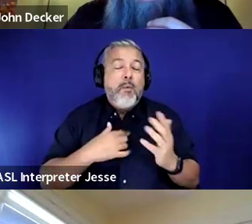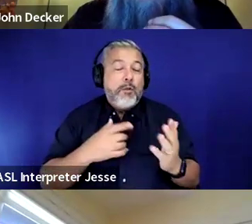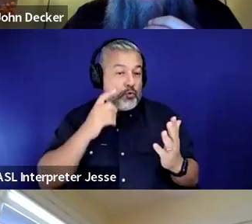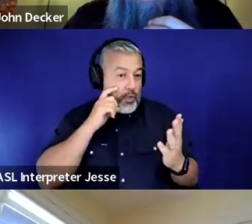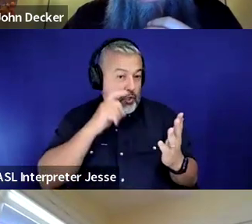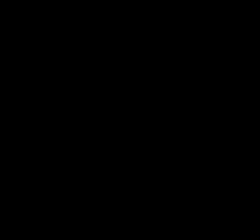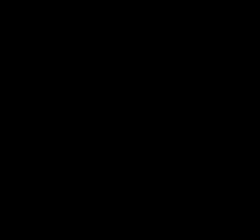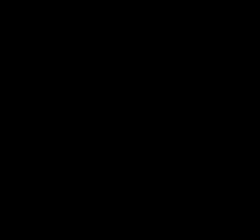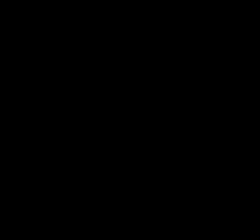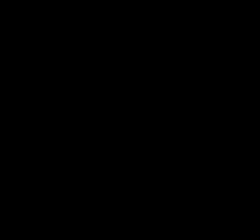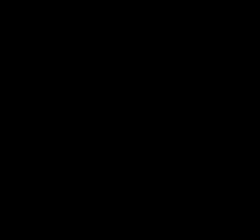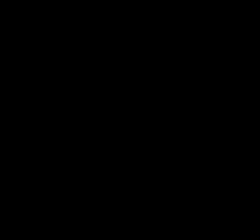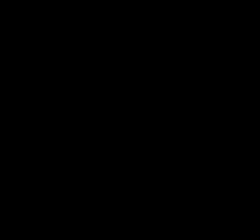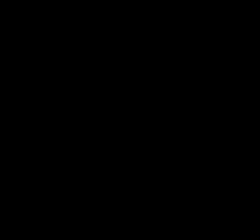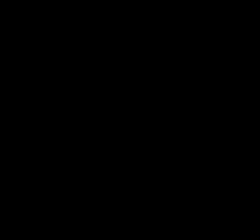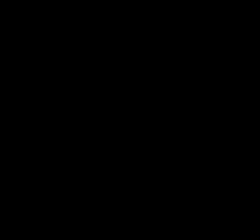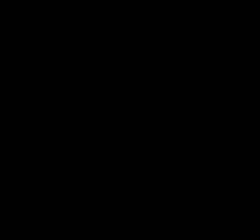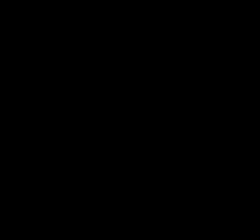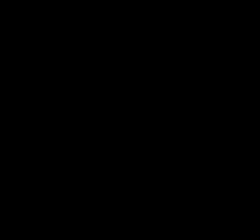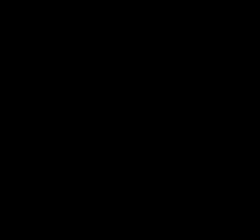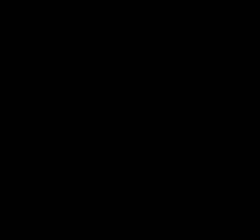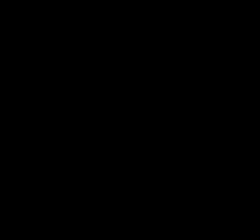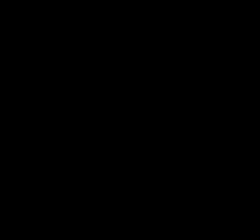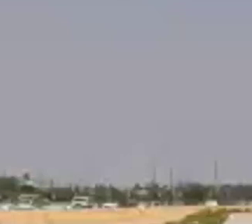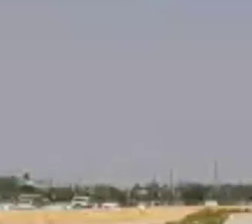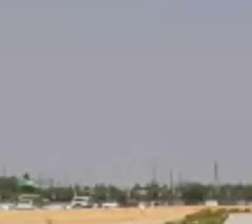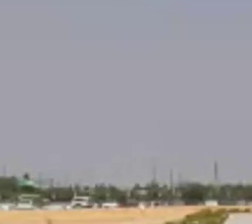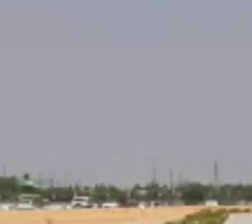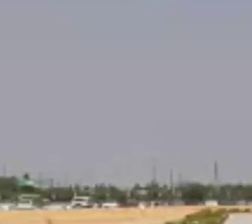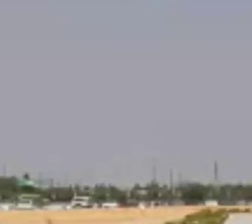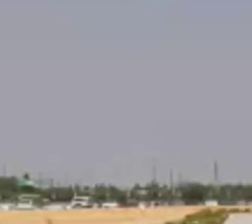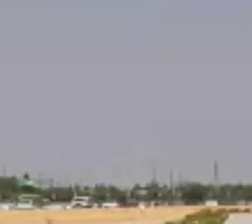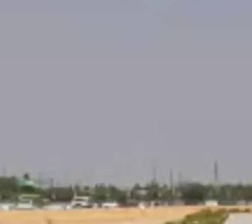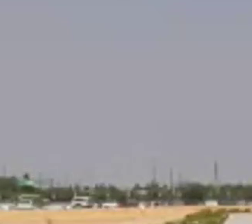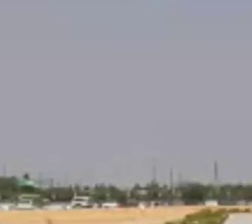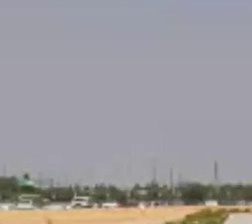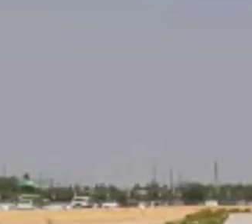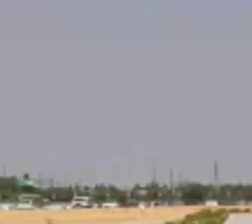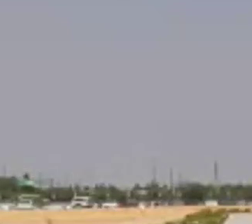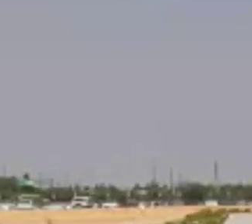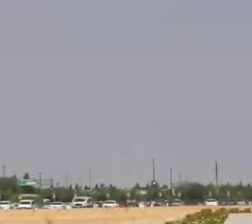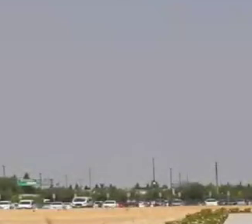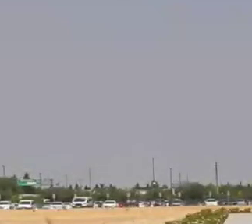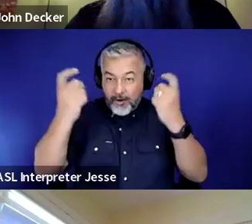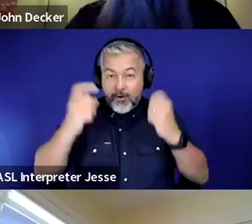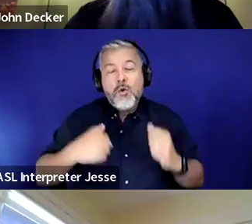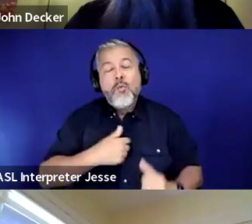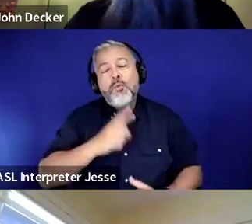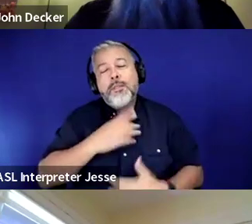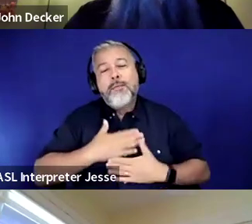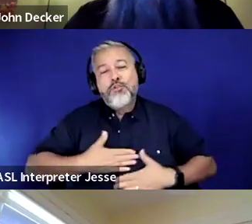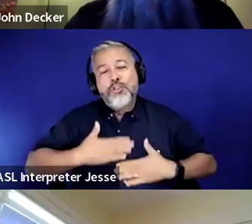you that showed up for our open house and vendor fair. And we, again, really appreciated